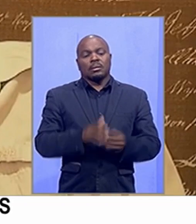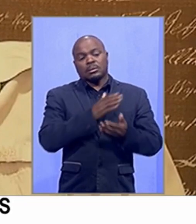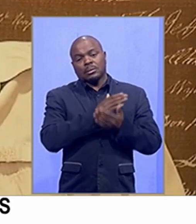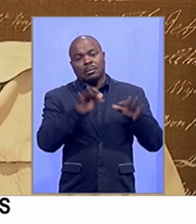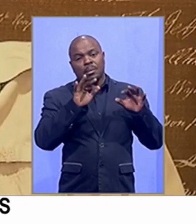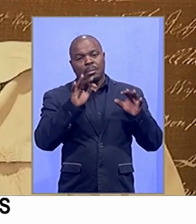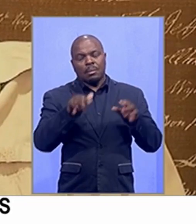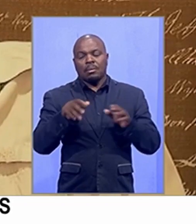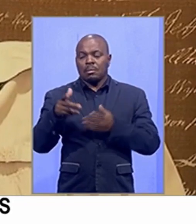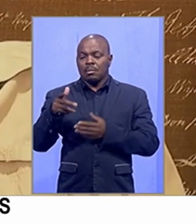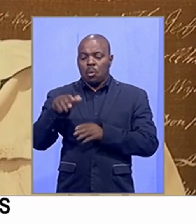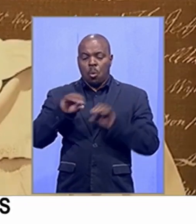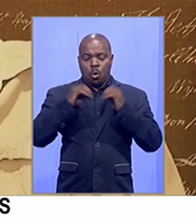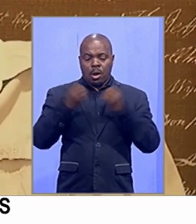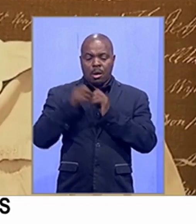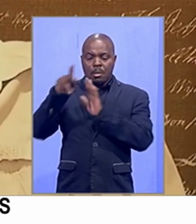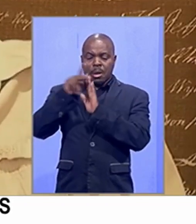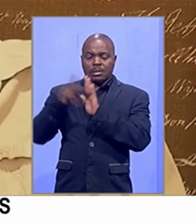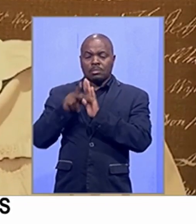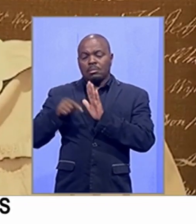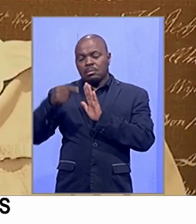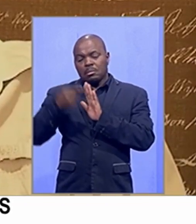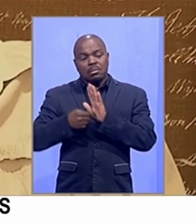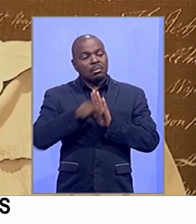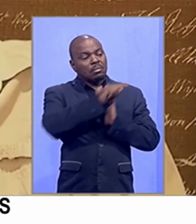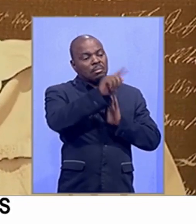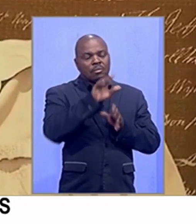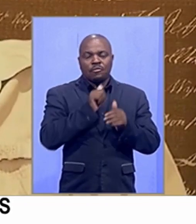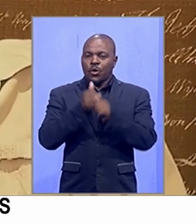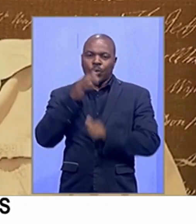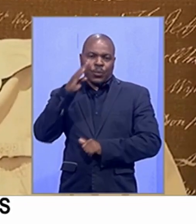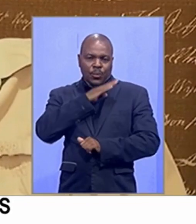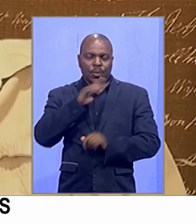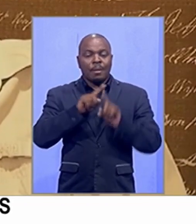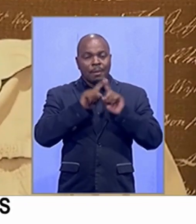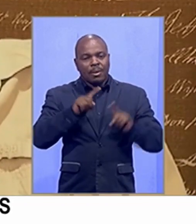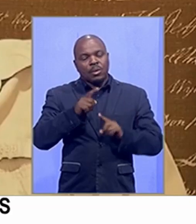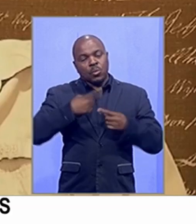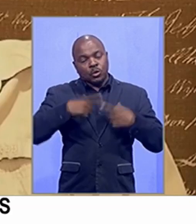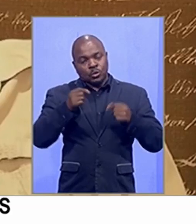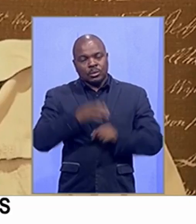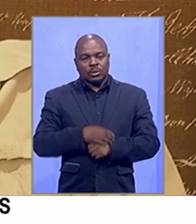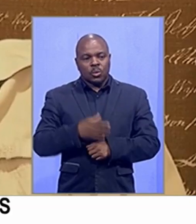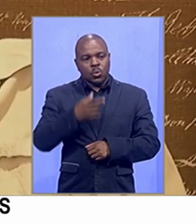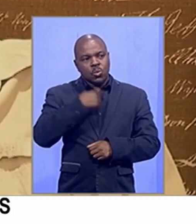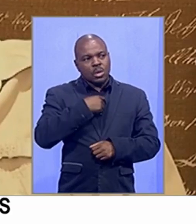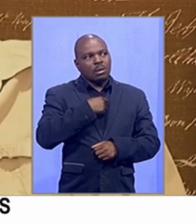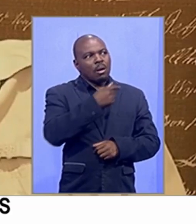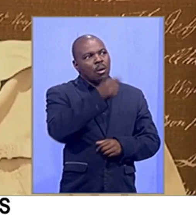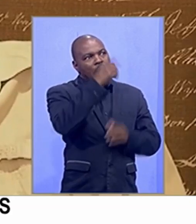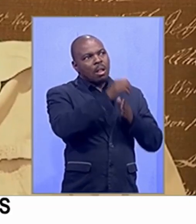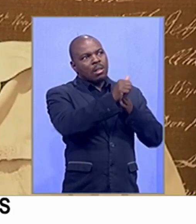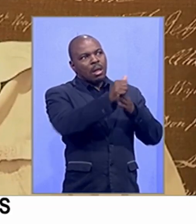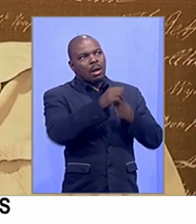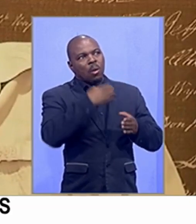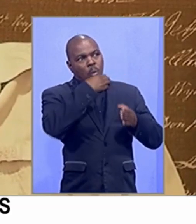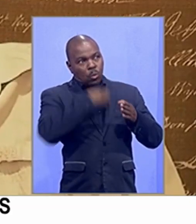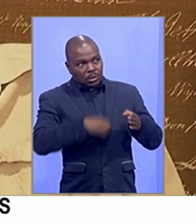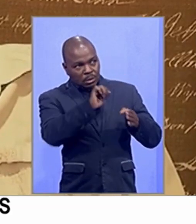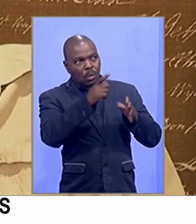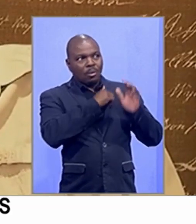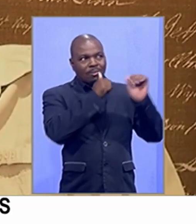of the organization, but we are conforming to the wishes of a particular leader. It's what basically has